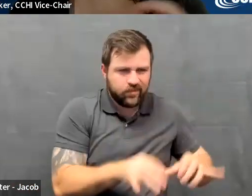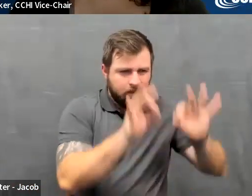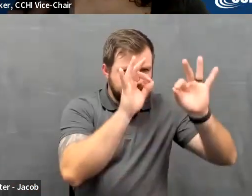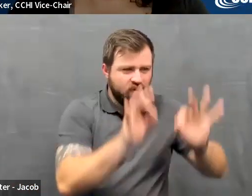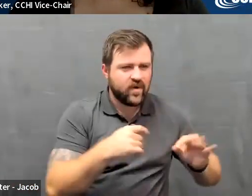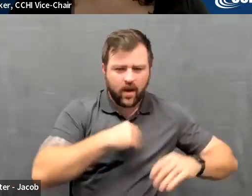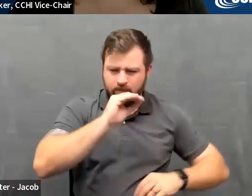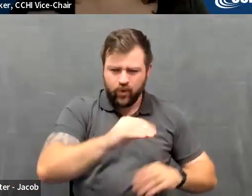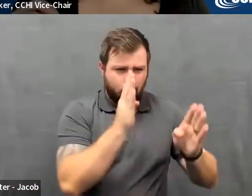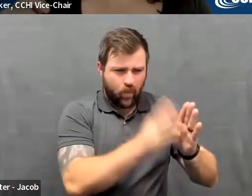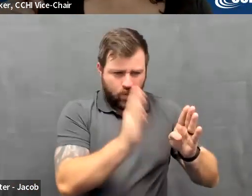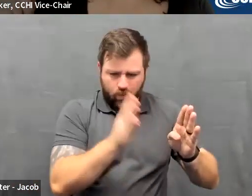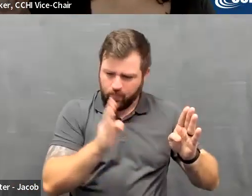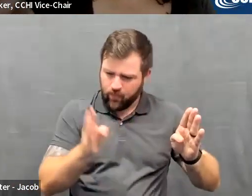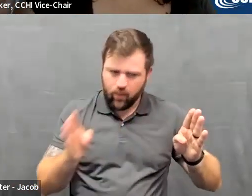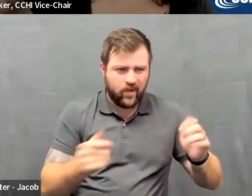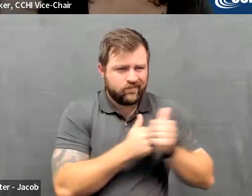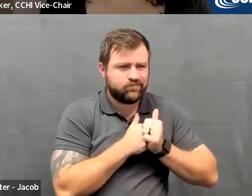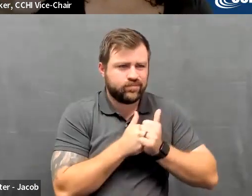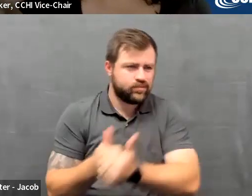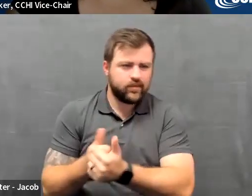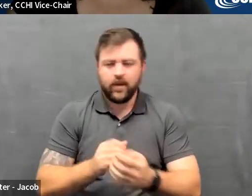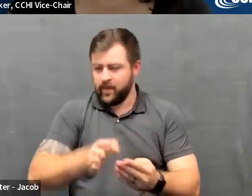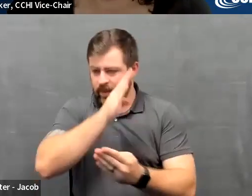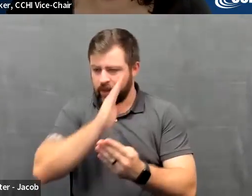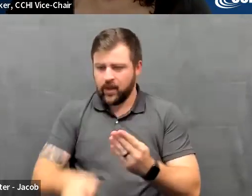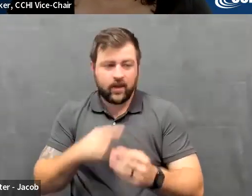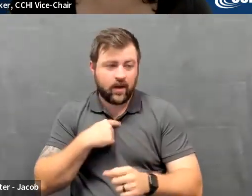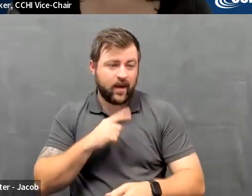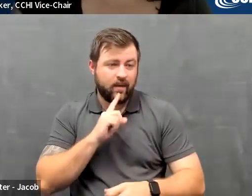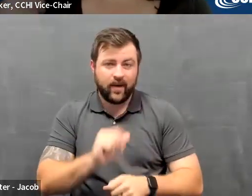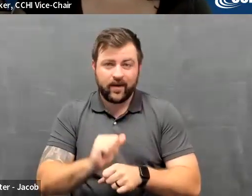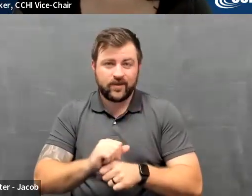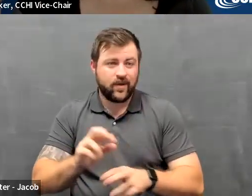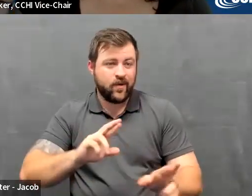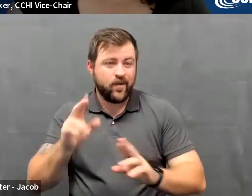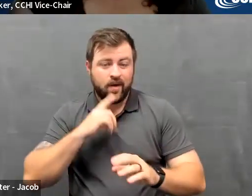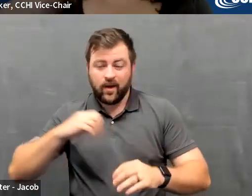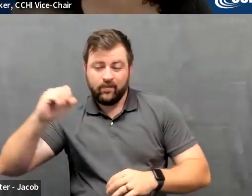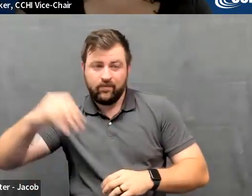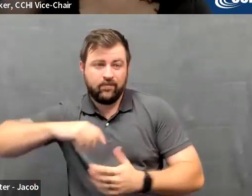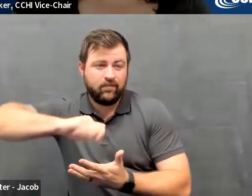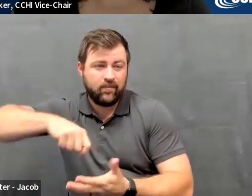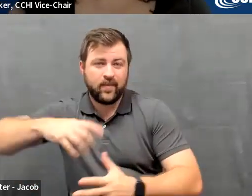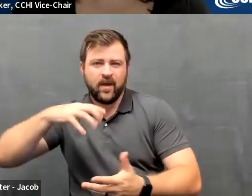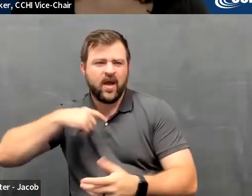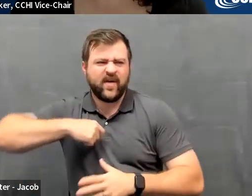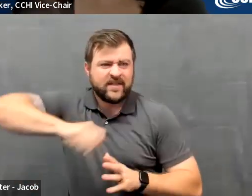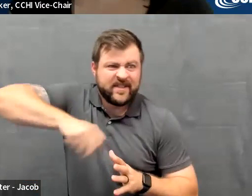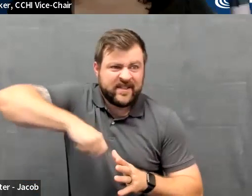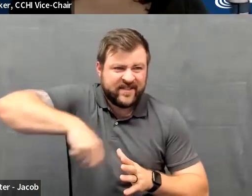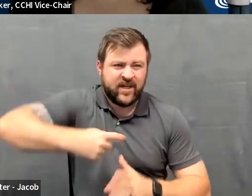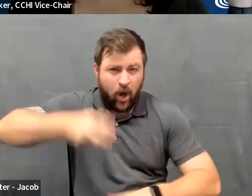in the right order, but at the end, when I'm folding in the last ingredient, if I just stir it really